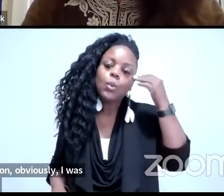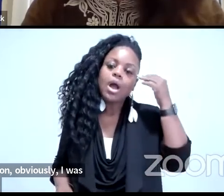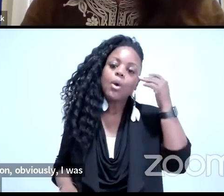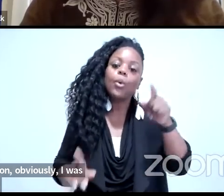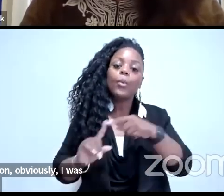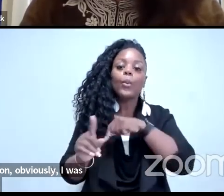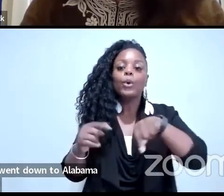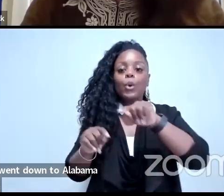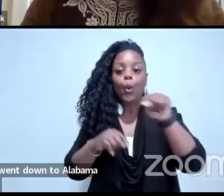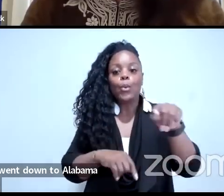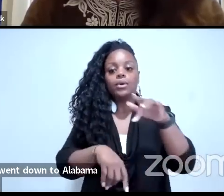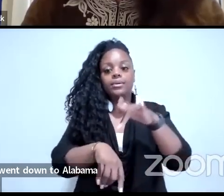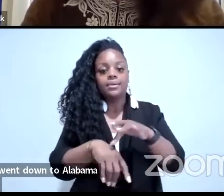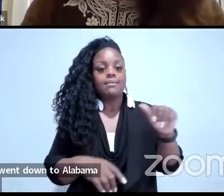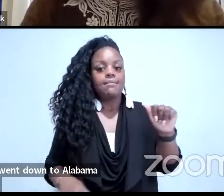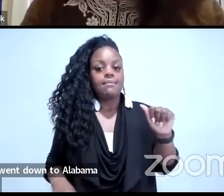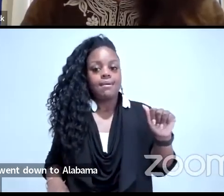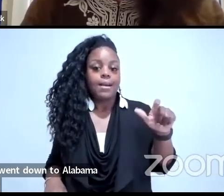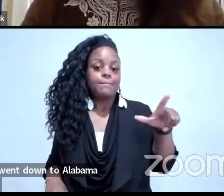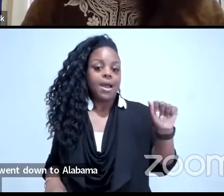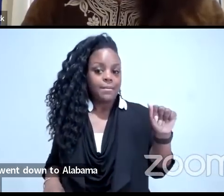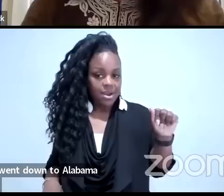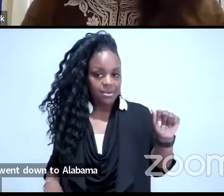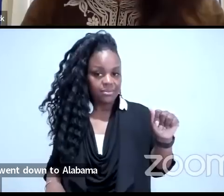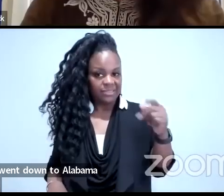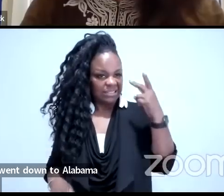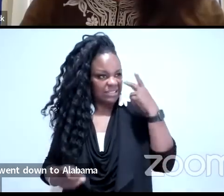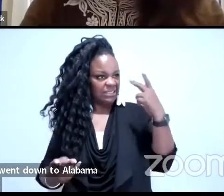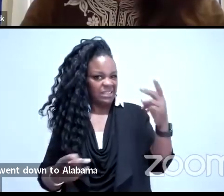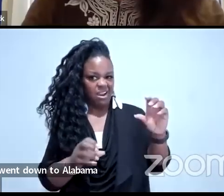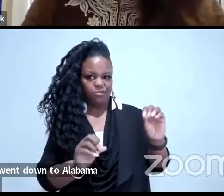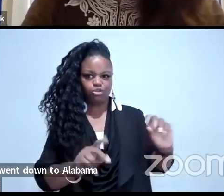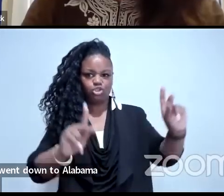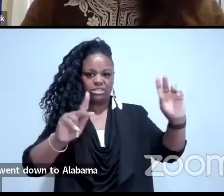opportunities that they had, the missed opportunities that was